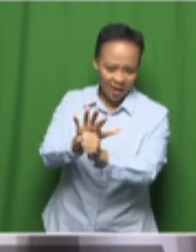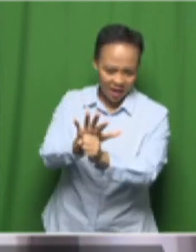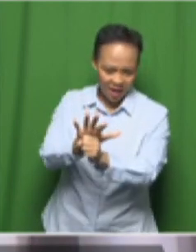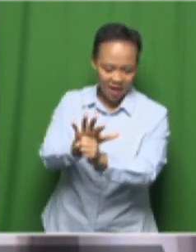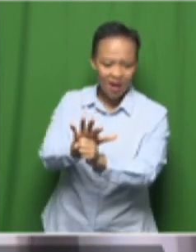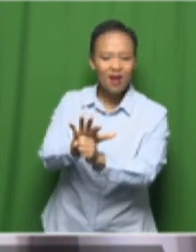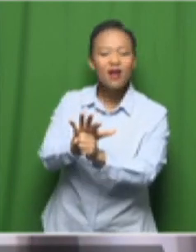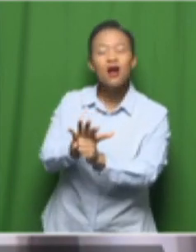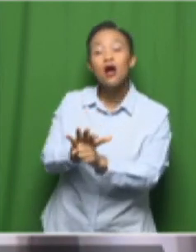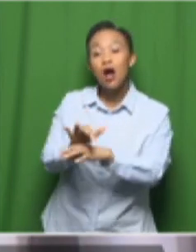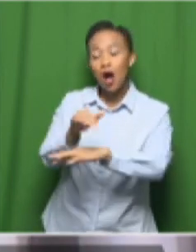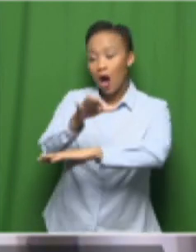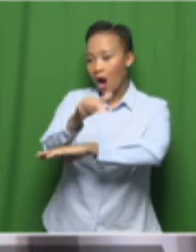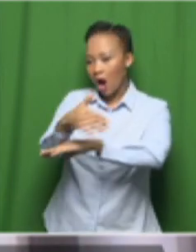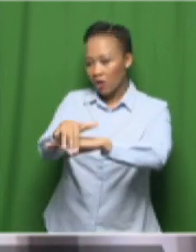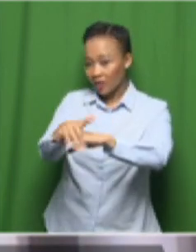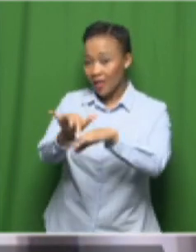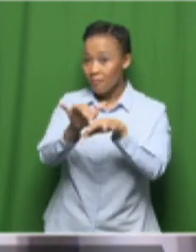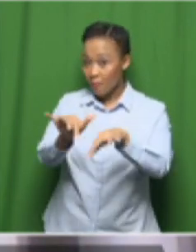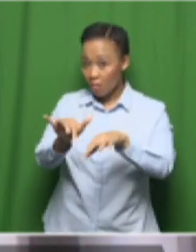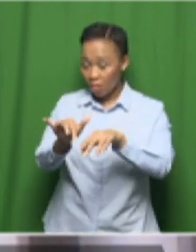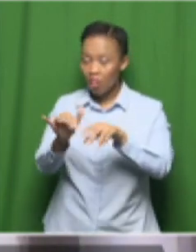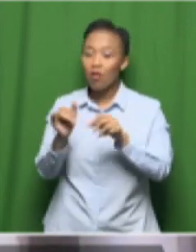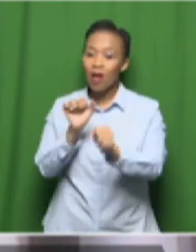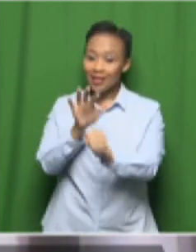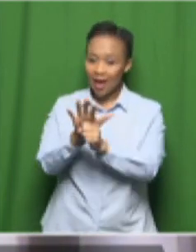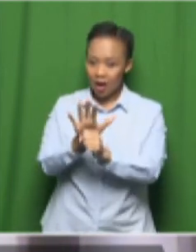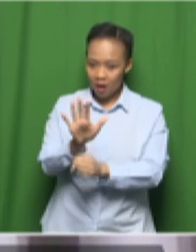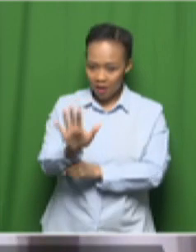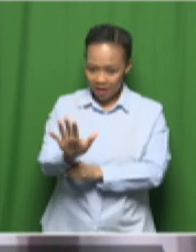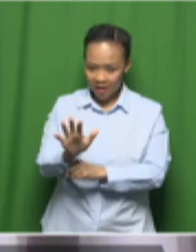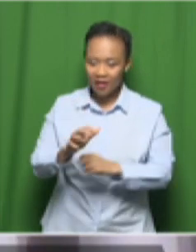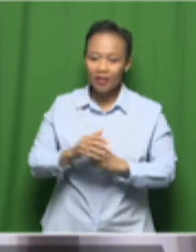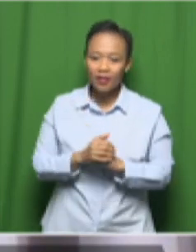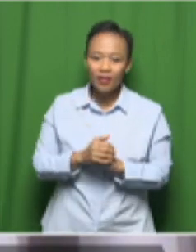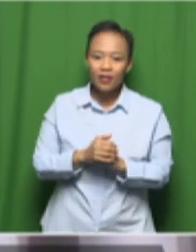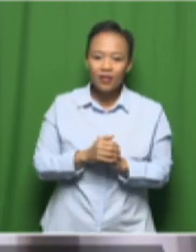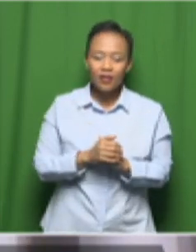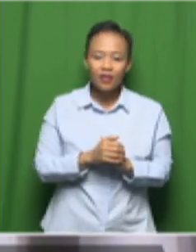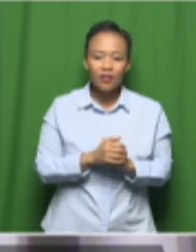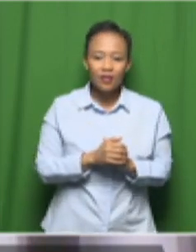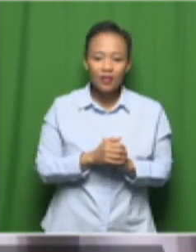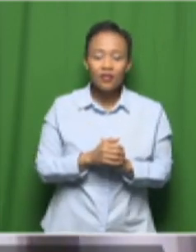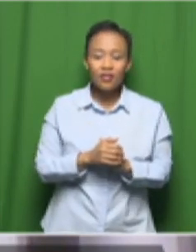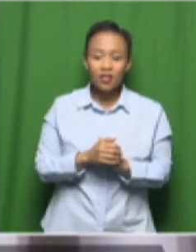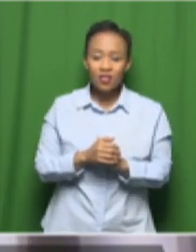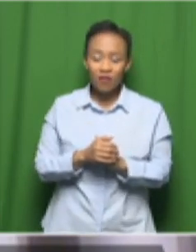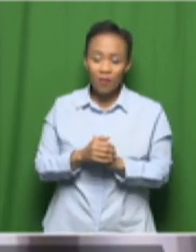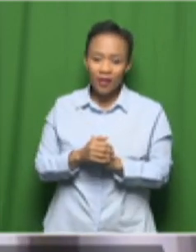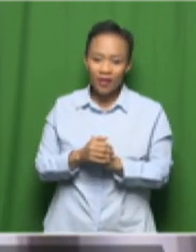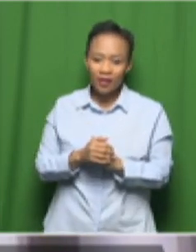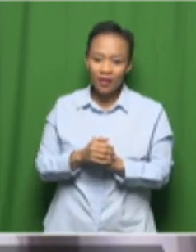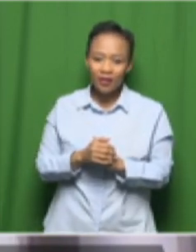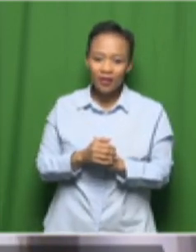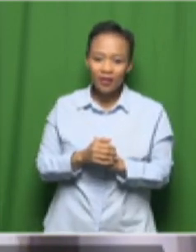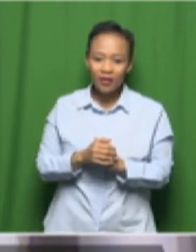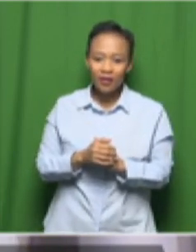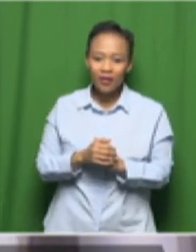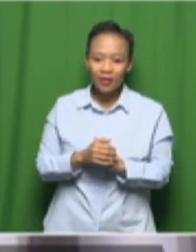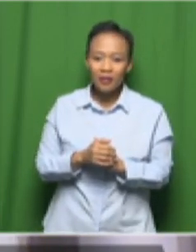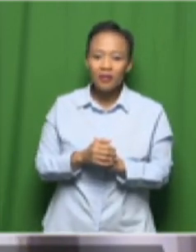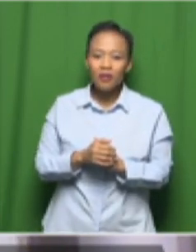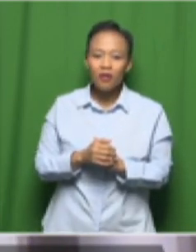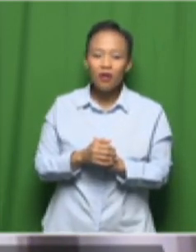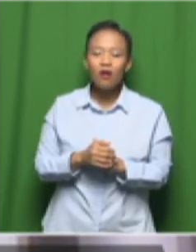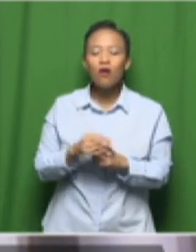work industry a little bit better. But really what I found in interviewing, I had to,